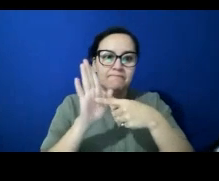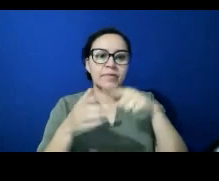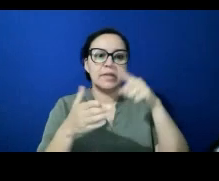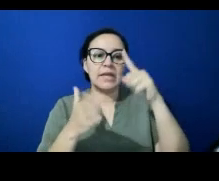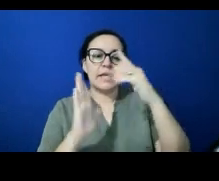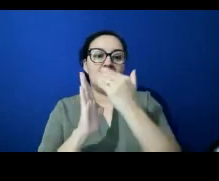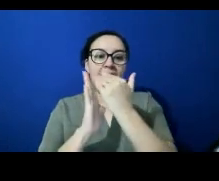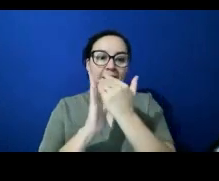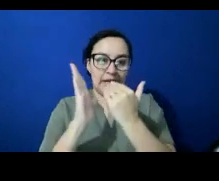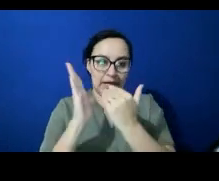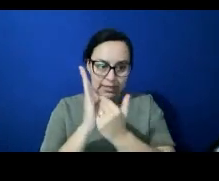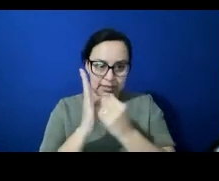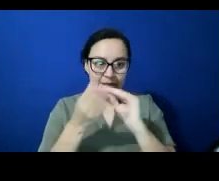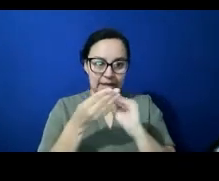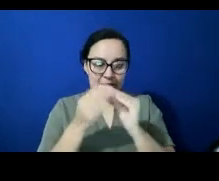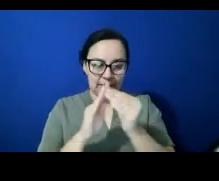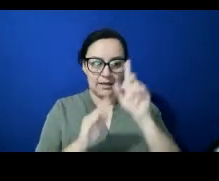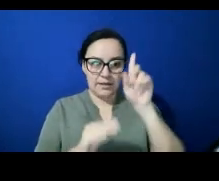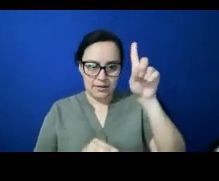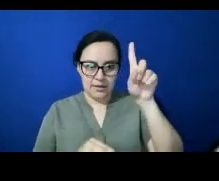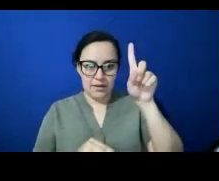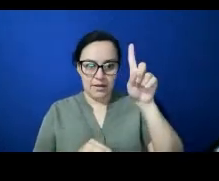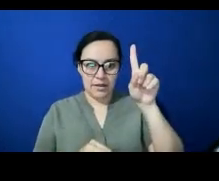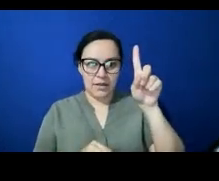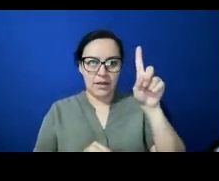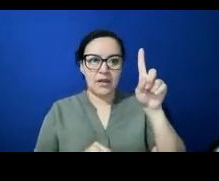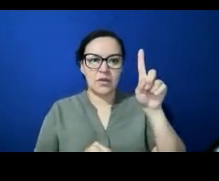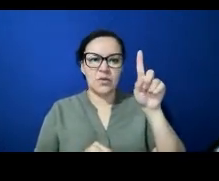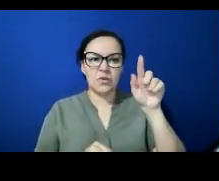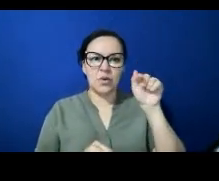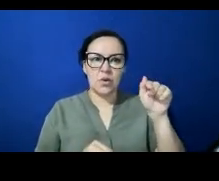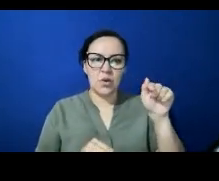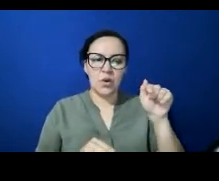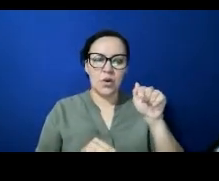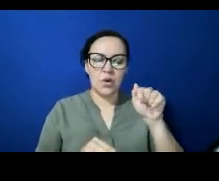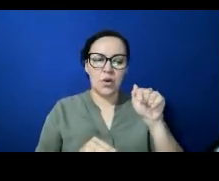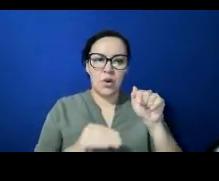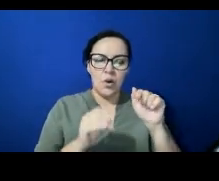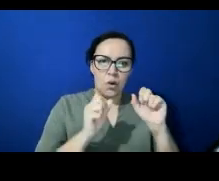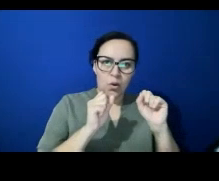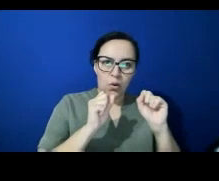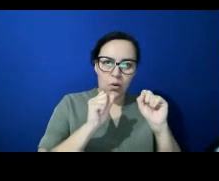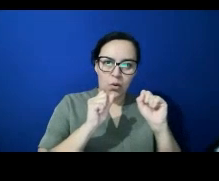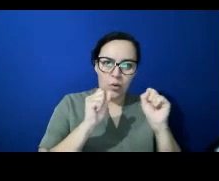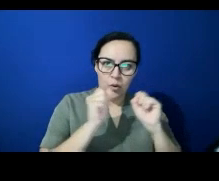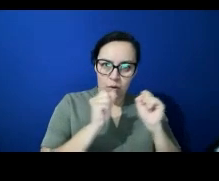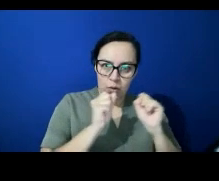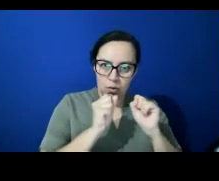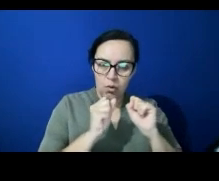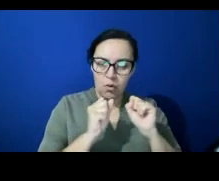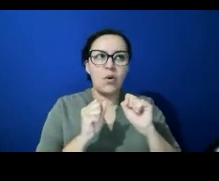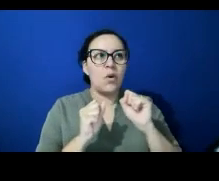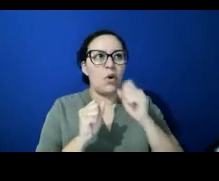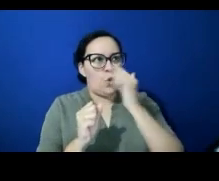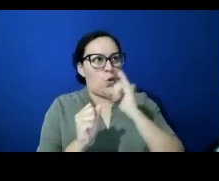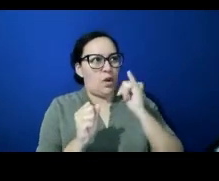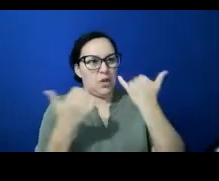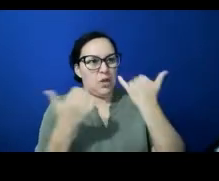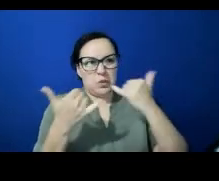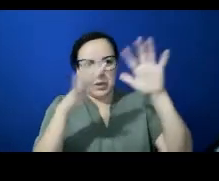example, as well as lesson 1.1, what is the difference between climate and